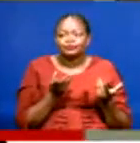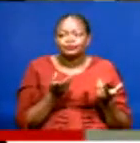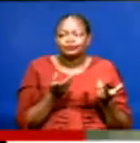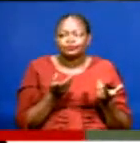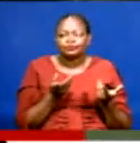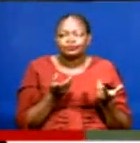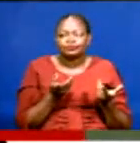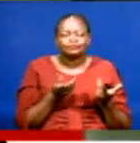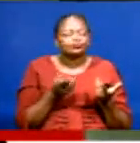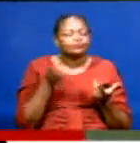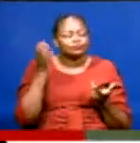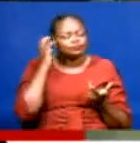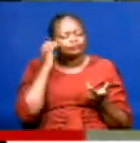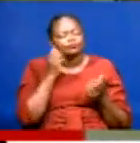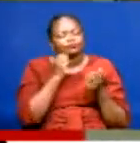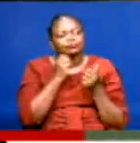of the sport.